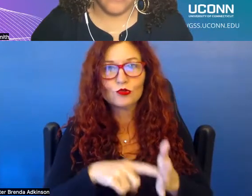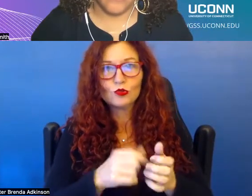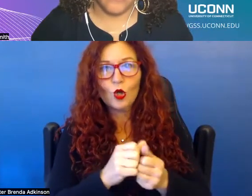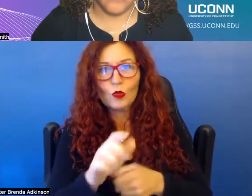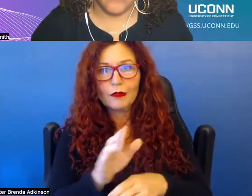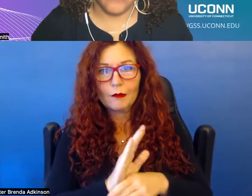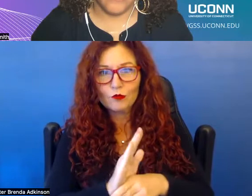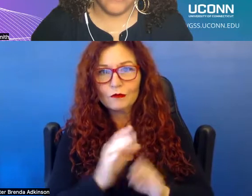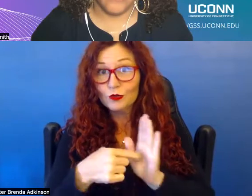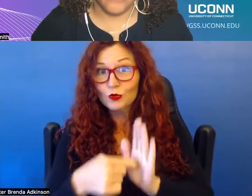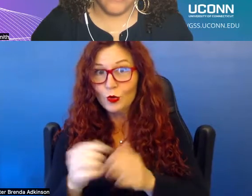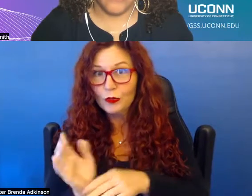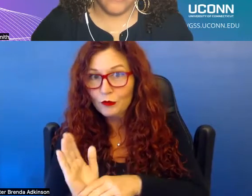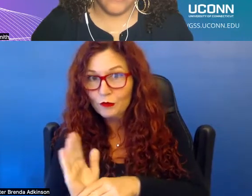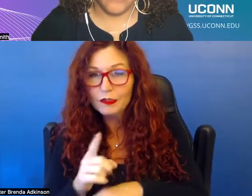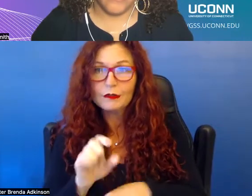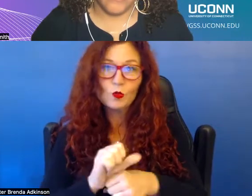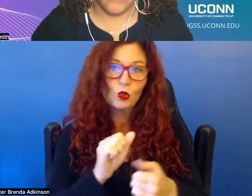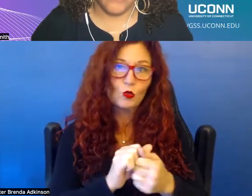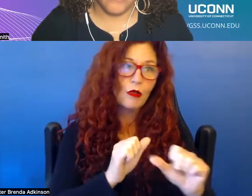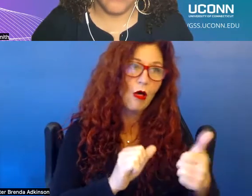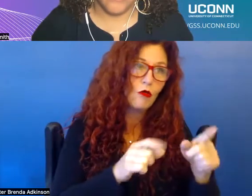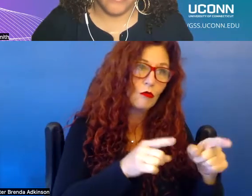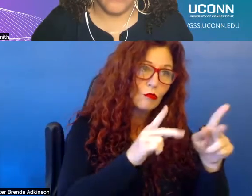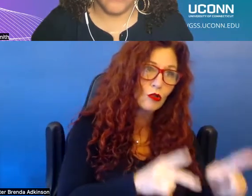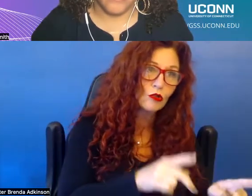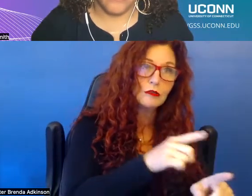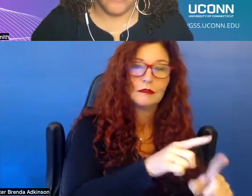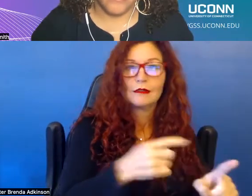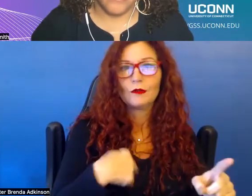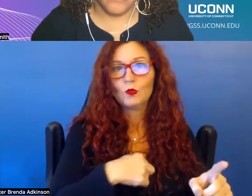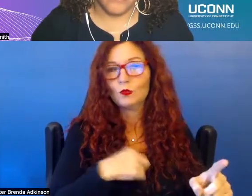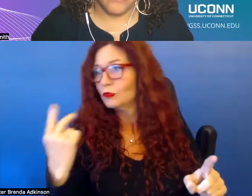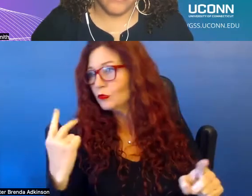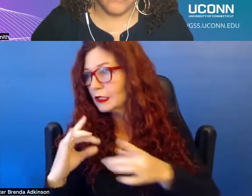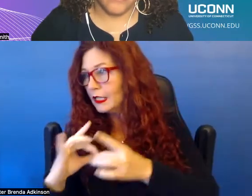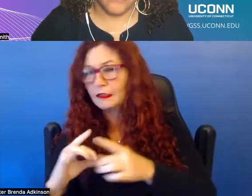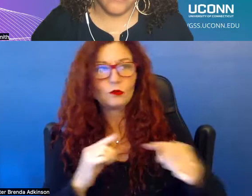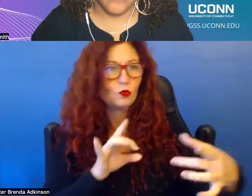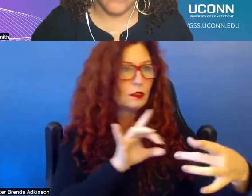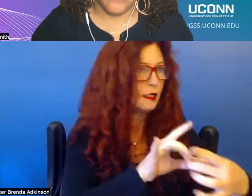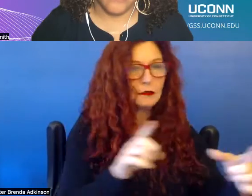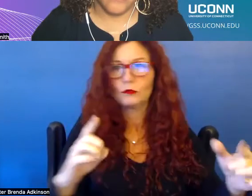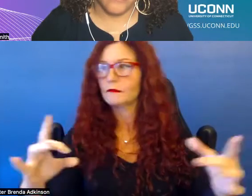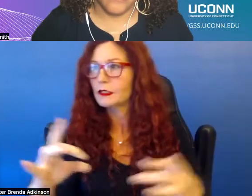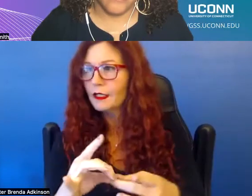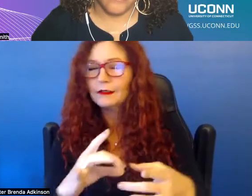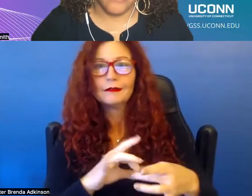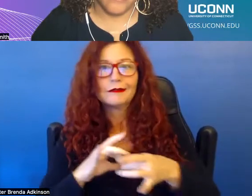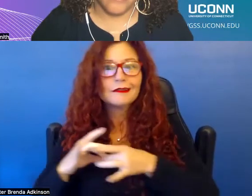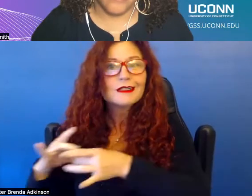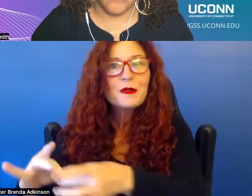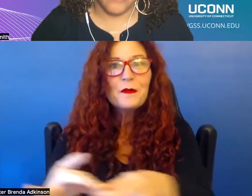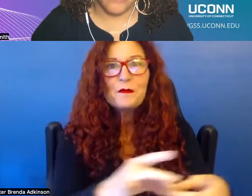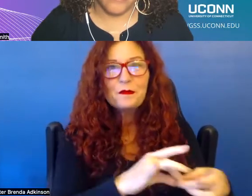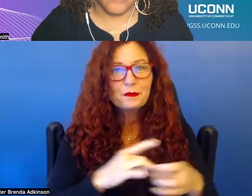work with Ayana, and then Aisha and I have this connection, right? And so we're having these conversations, and it just makes it even so much more magical that we're all in this space